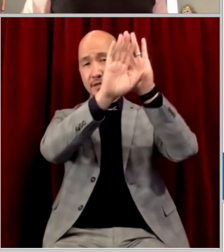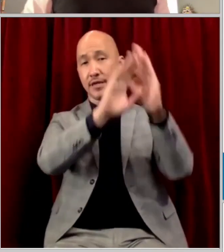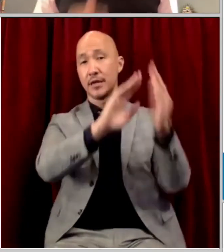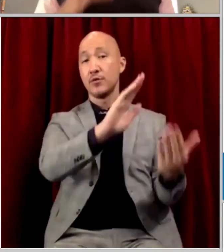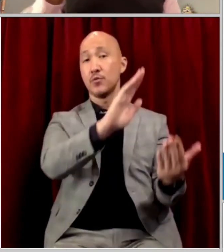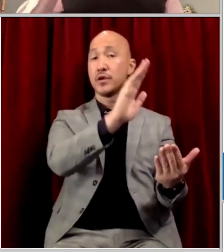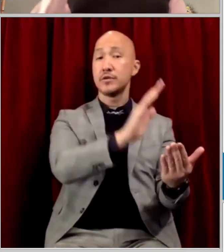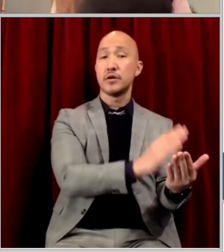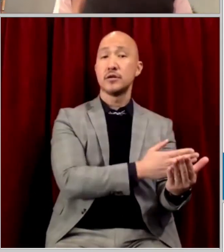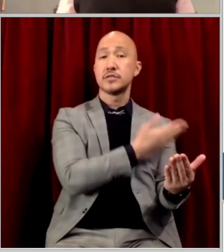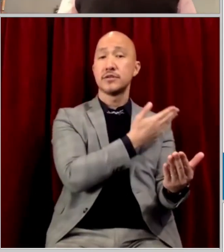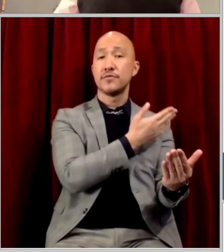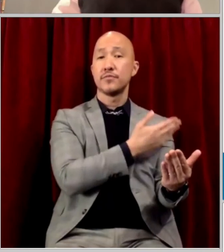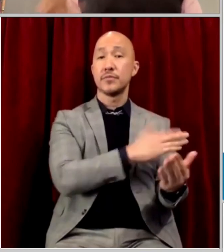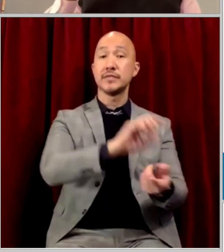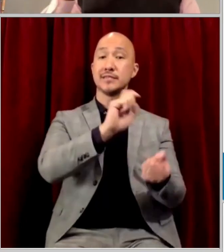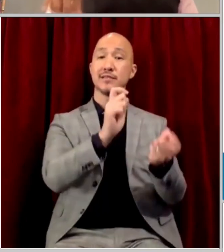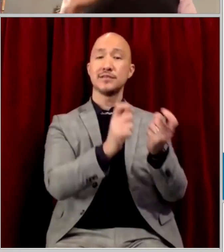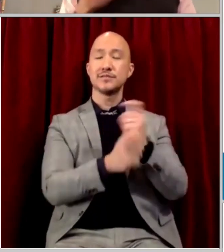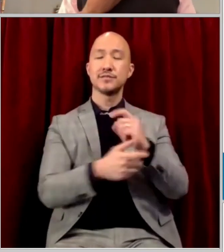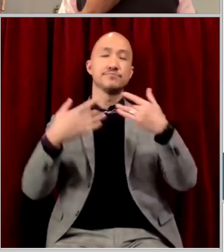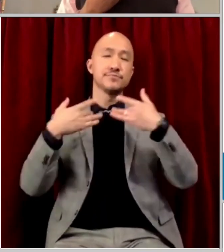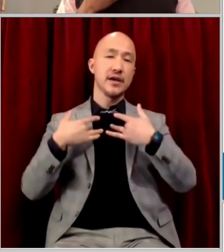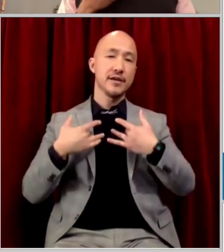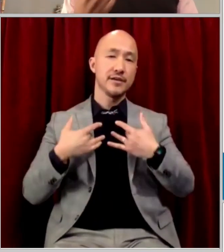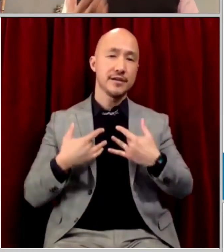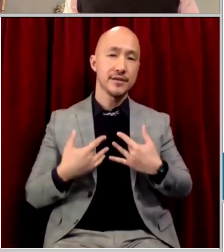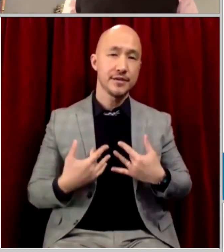arise, when songs give place to